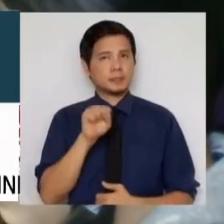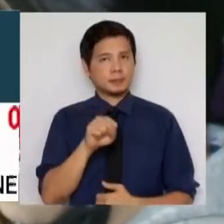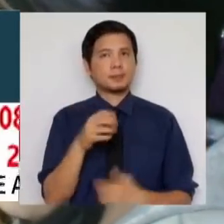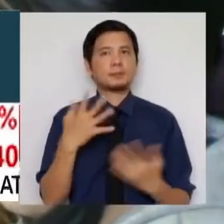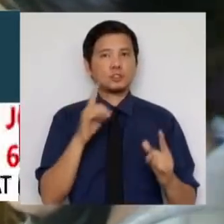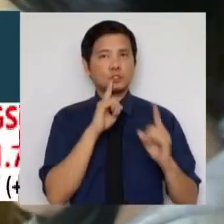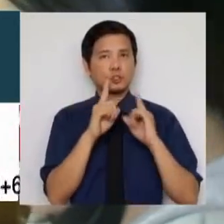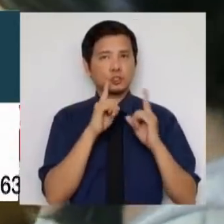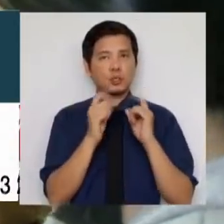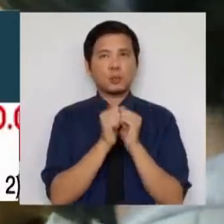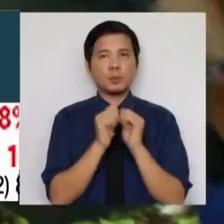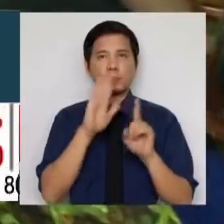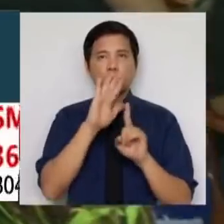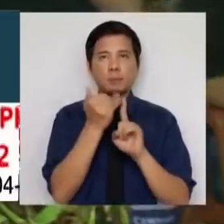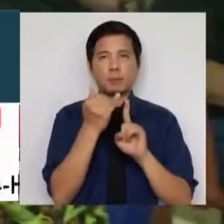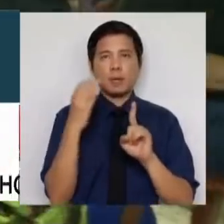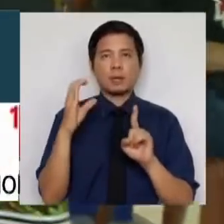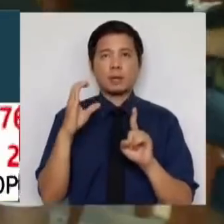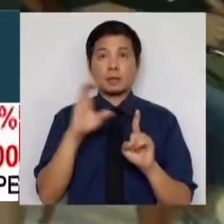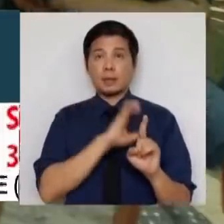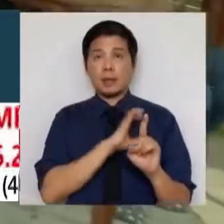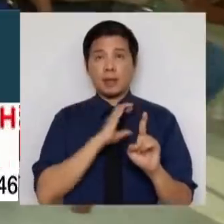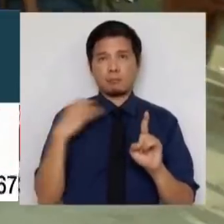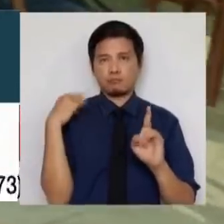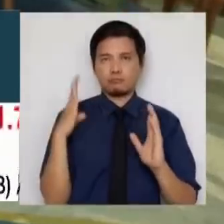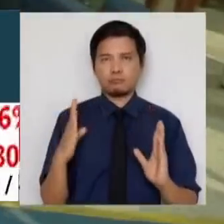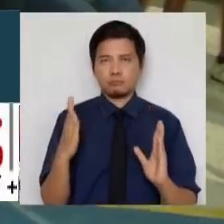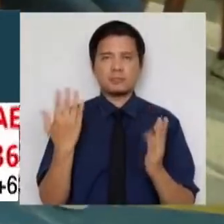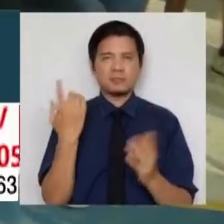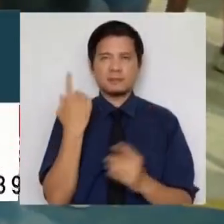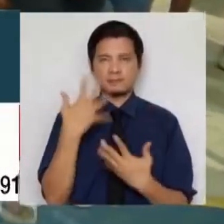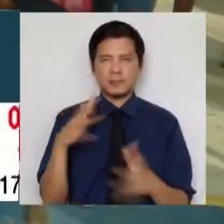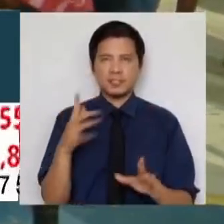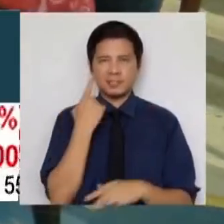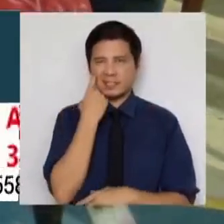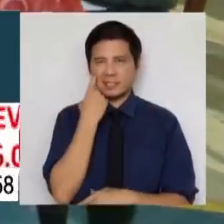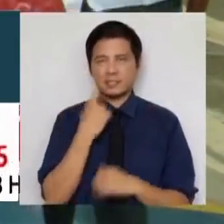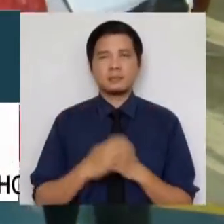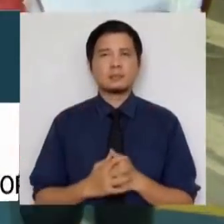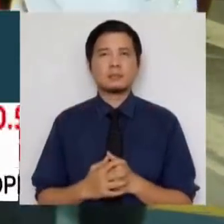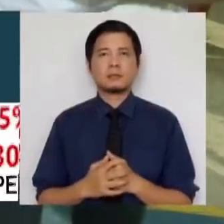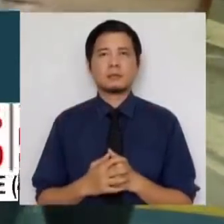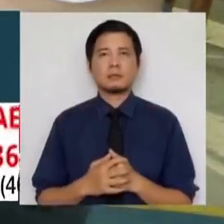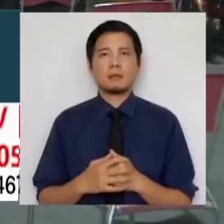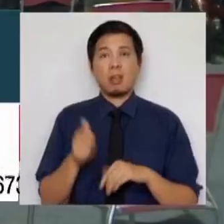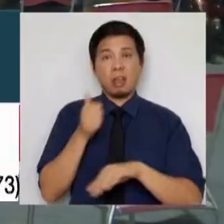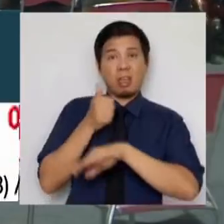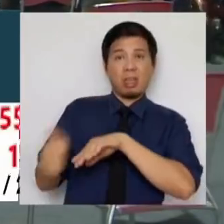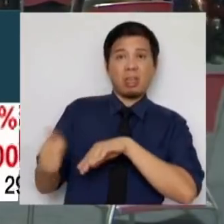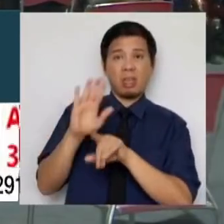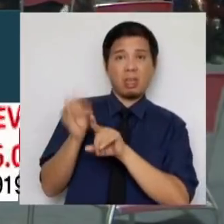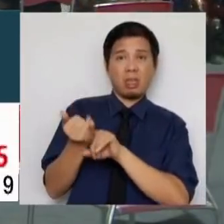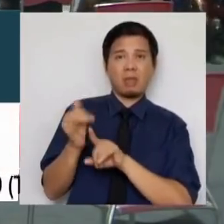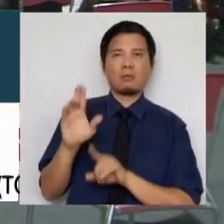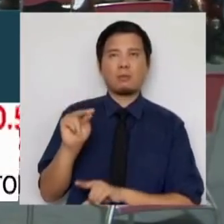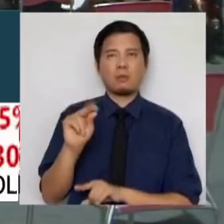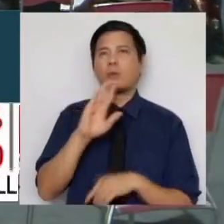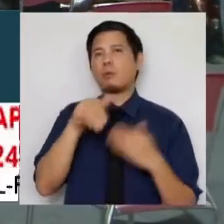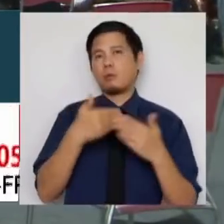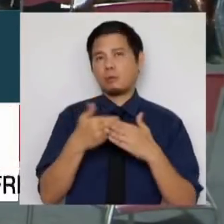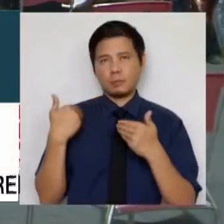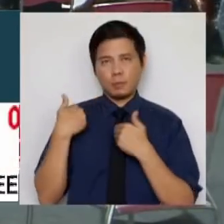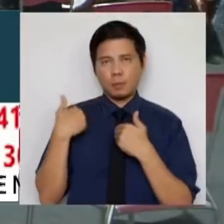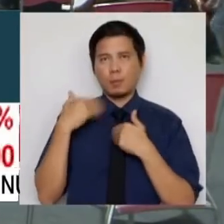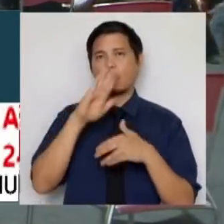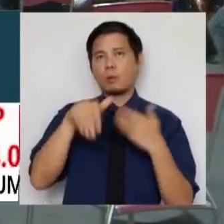already, and of course, I don't also want to pin the blame on the barangay. It's everyone's responsibility, including the